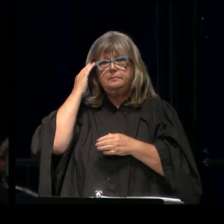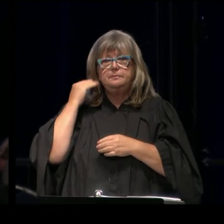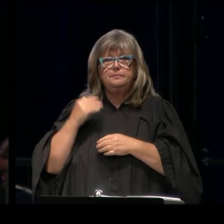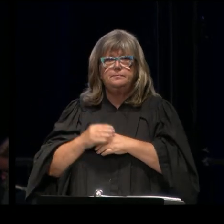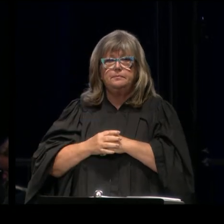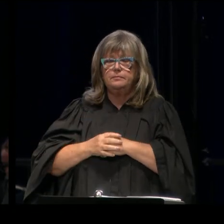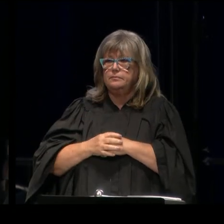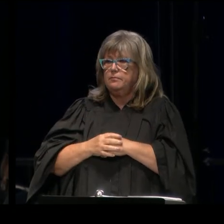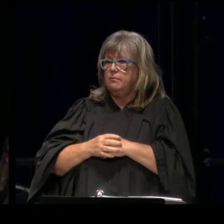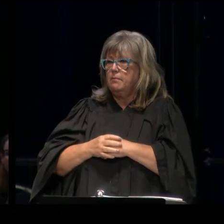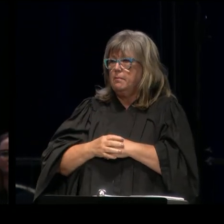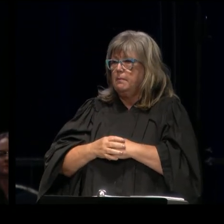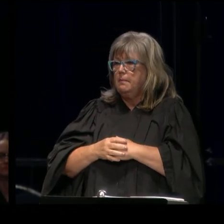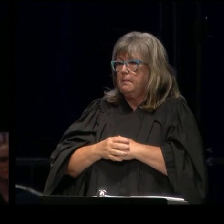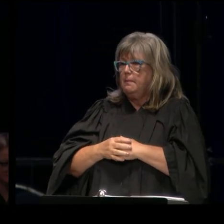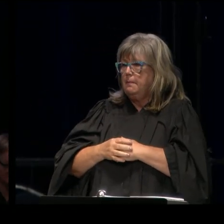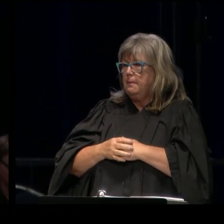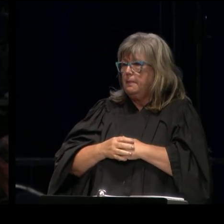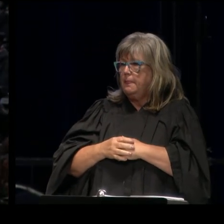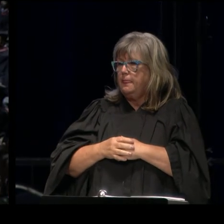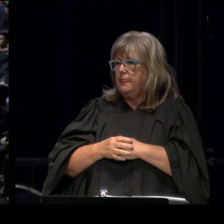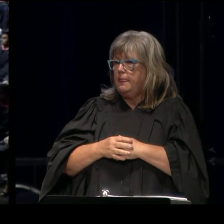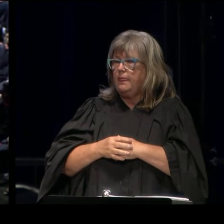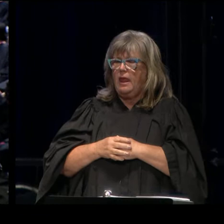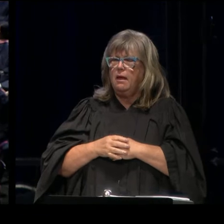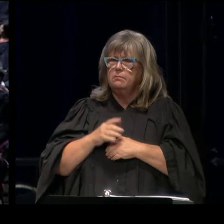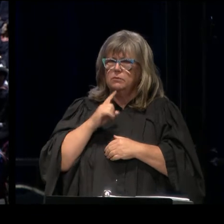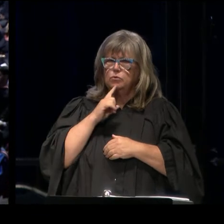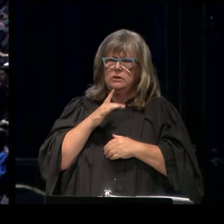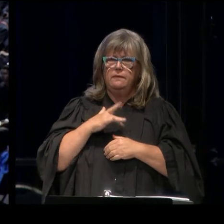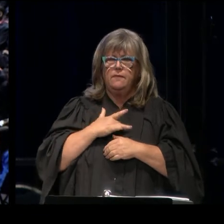I am so moved,